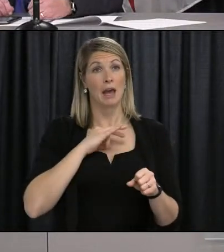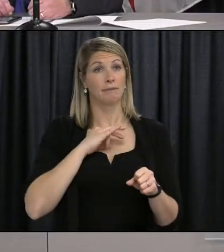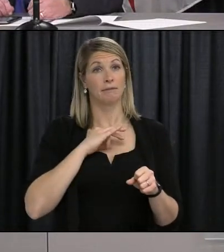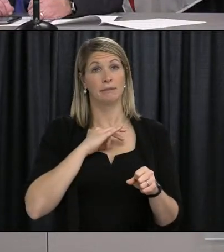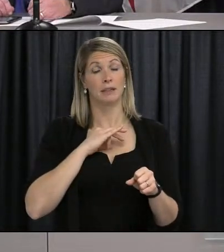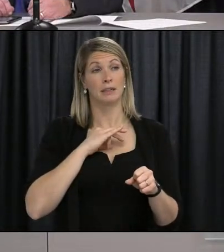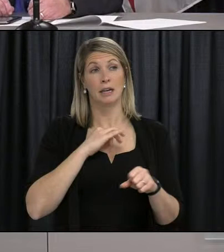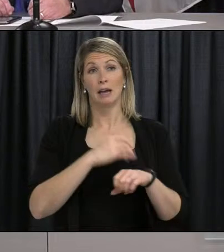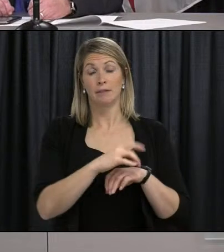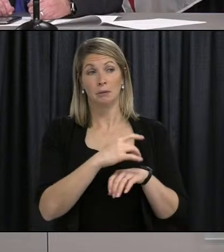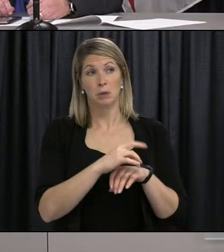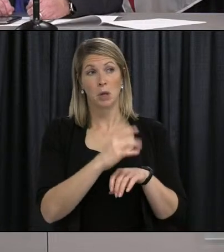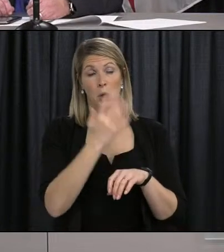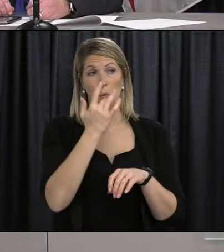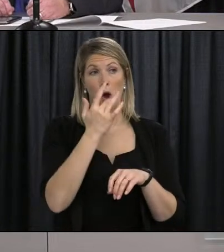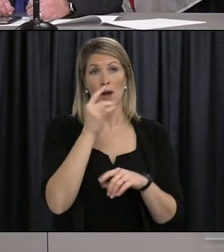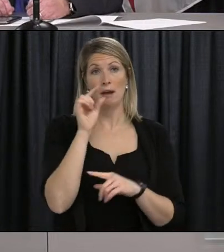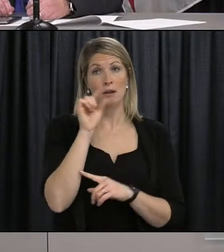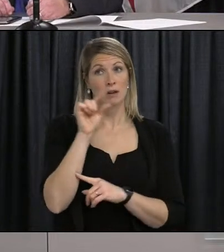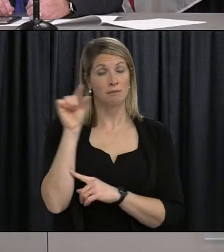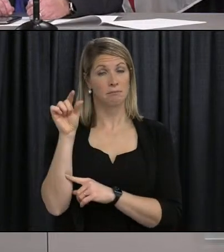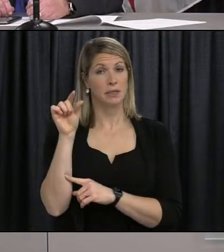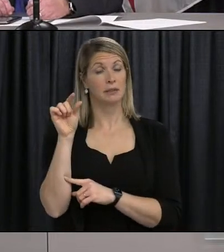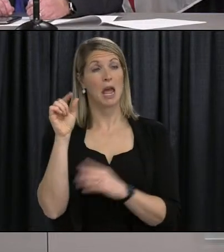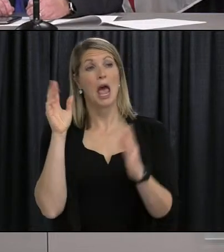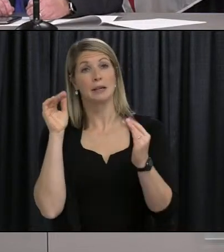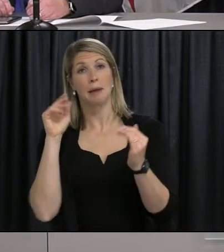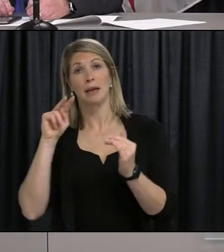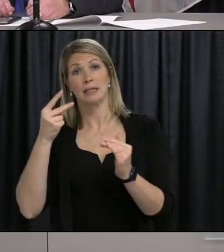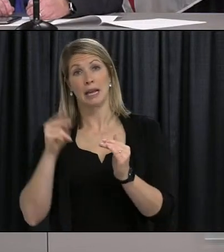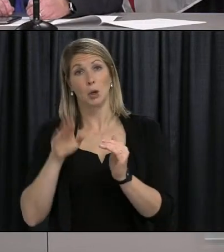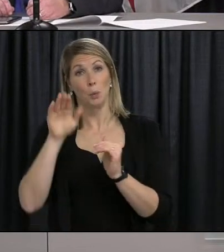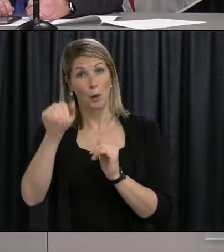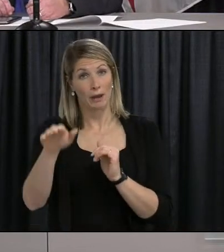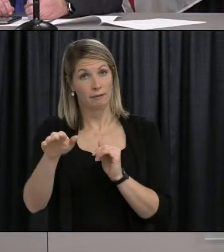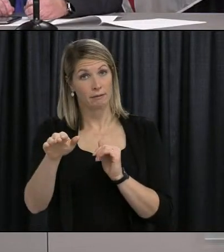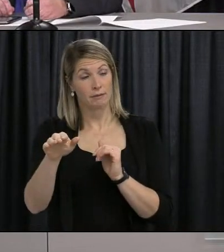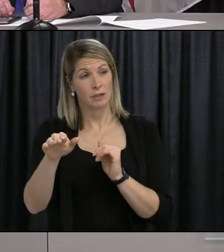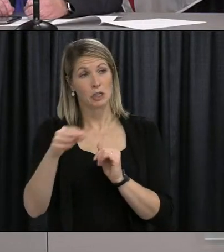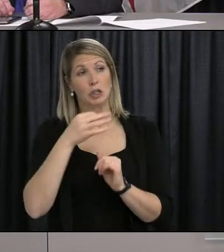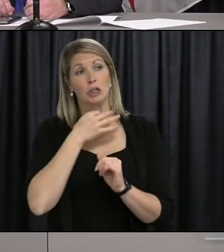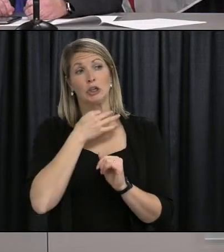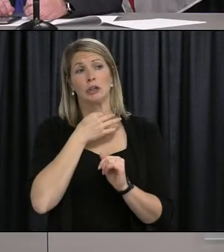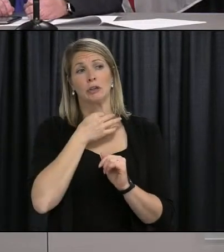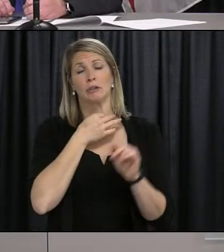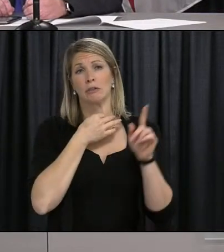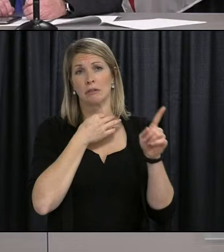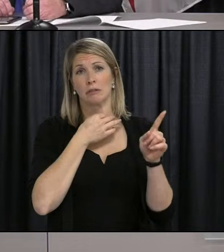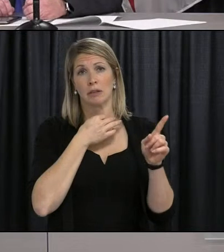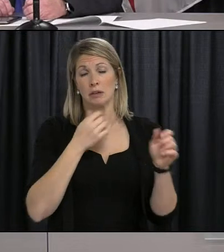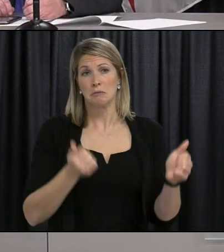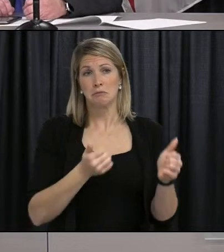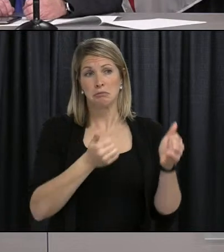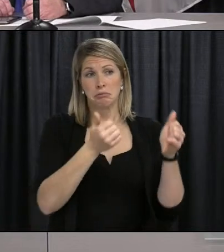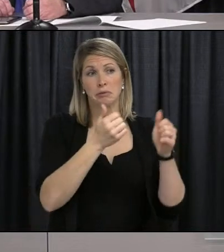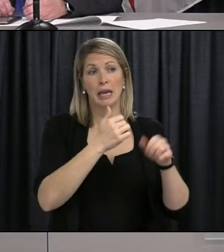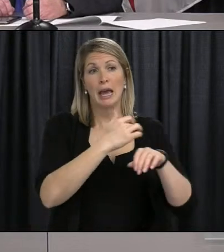in the, God forbid the second wave doesn't reach the shores, but have we had any increased capacity on that front?